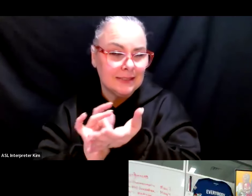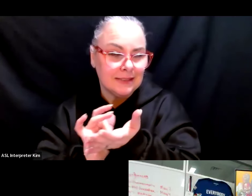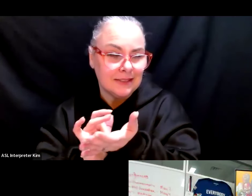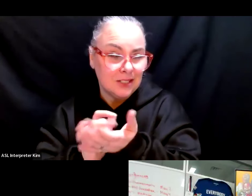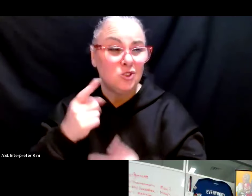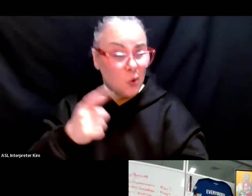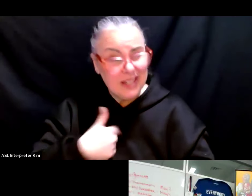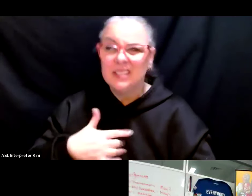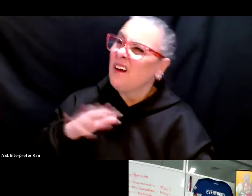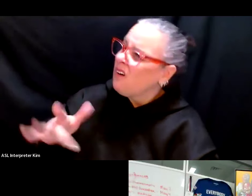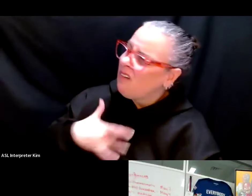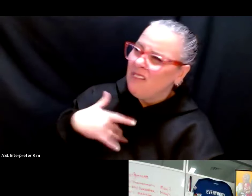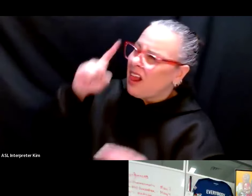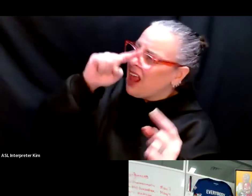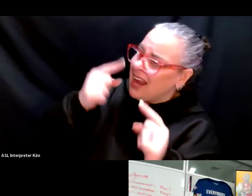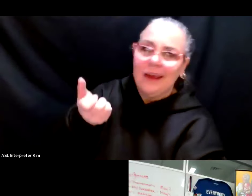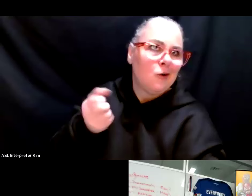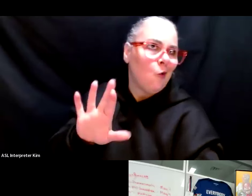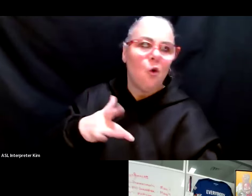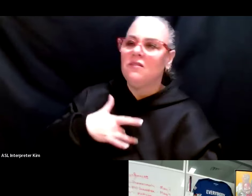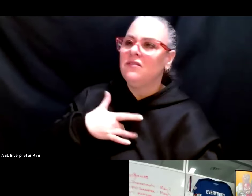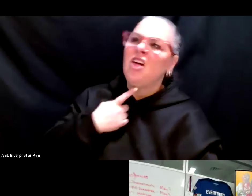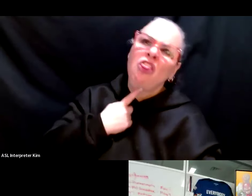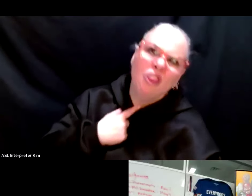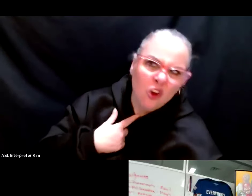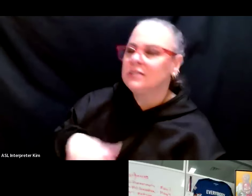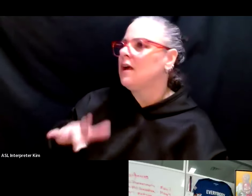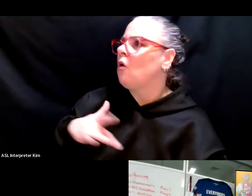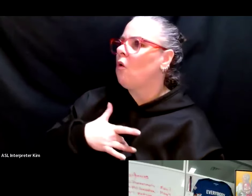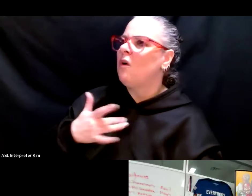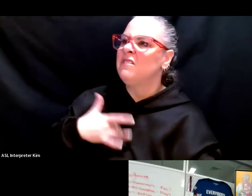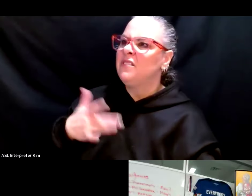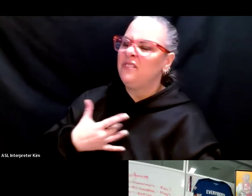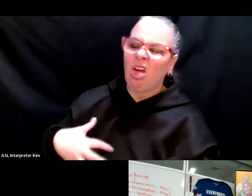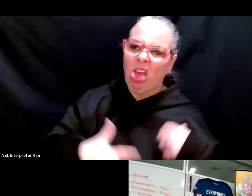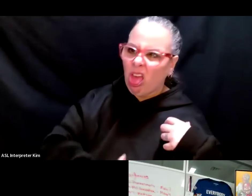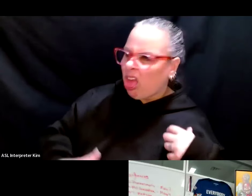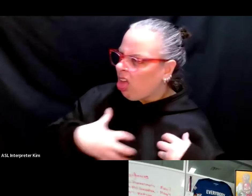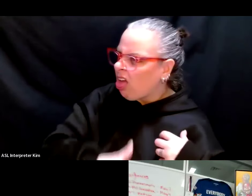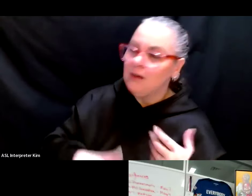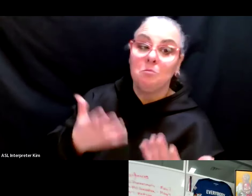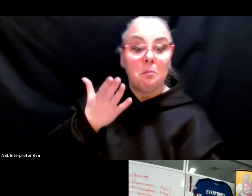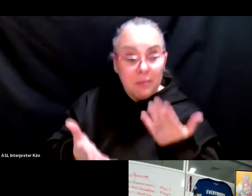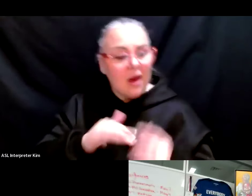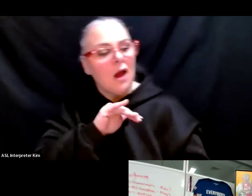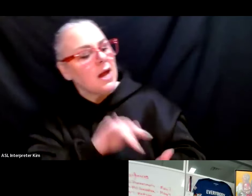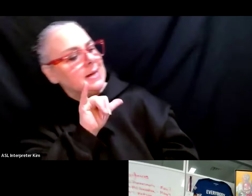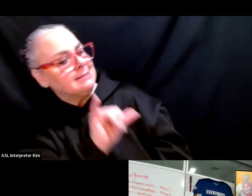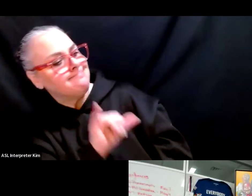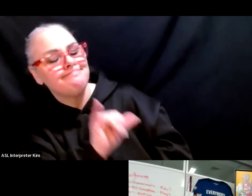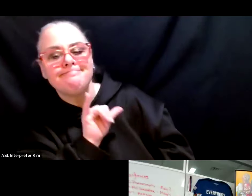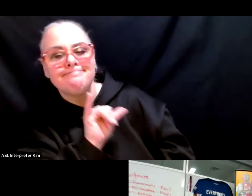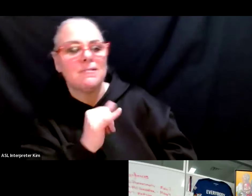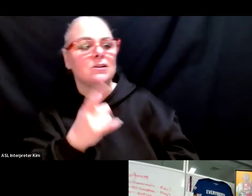his experience is and why he might not want to be taking the medication. So appreciate